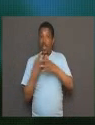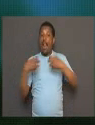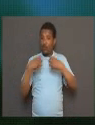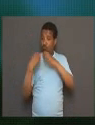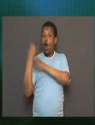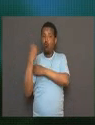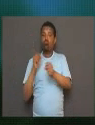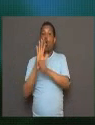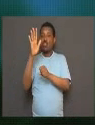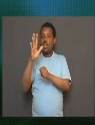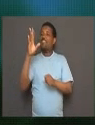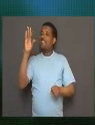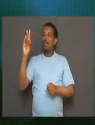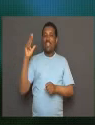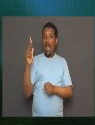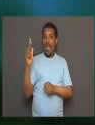of